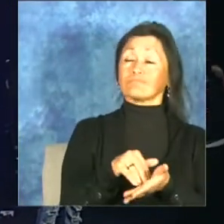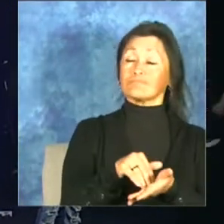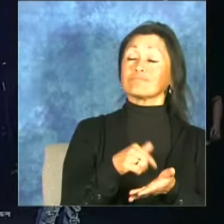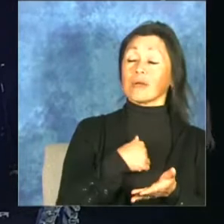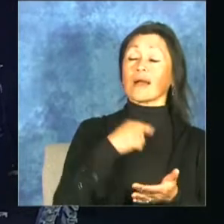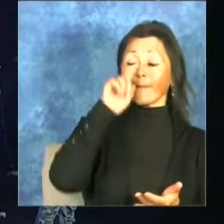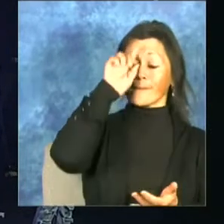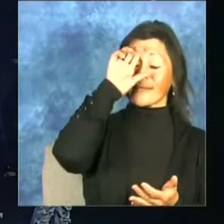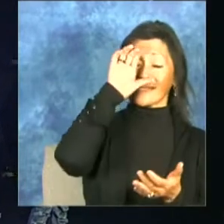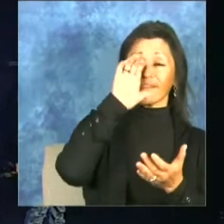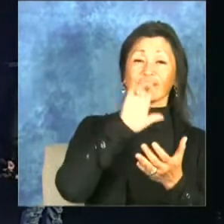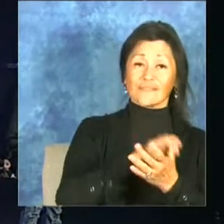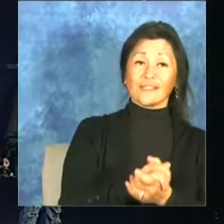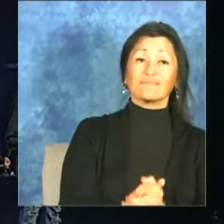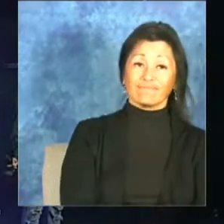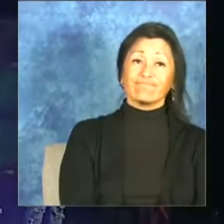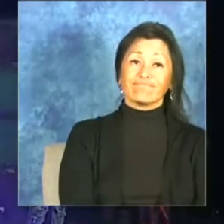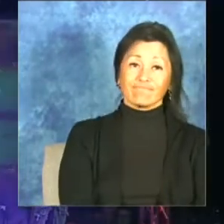again.